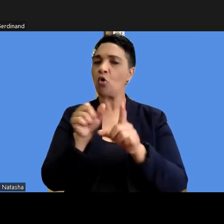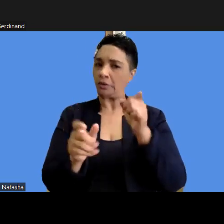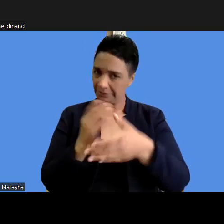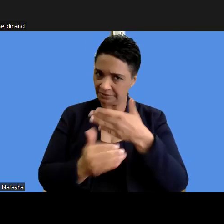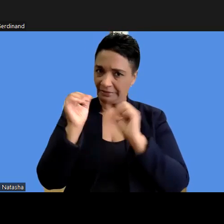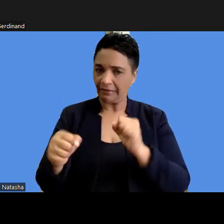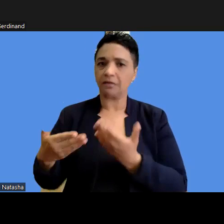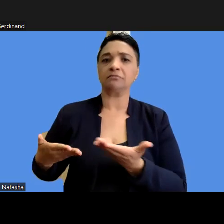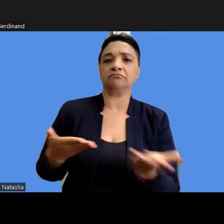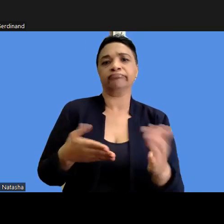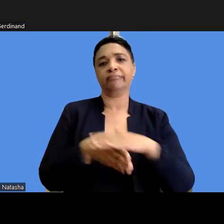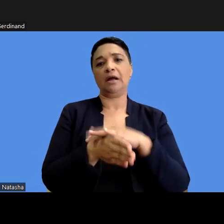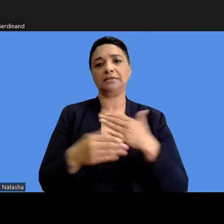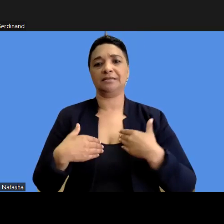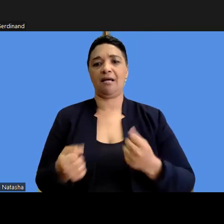here as well.